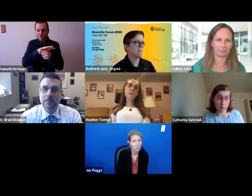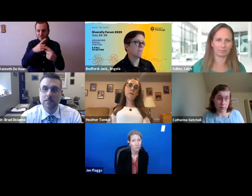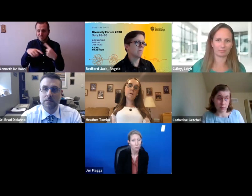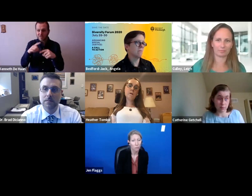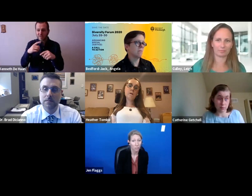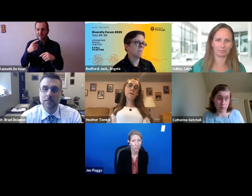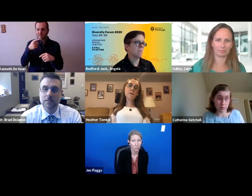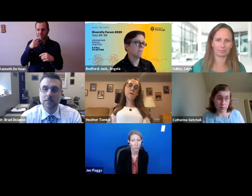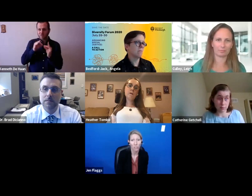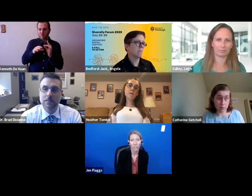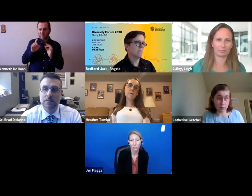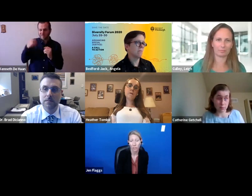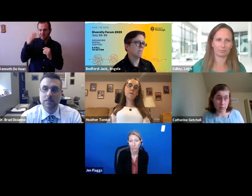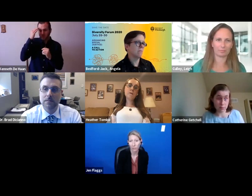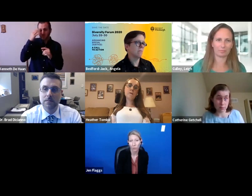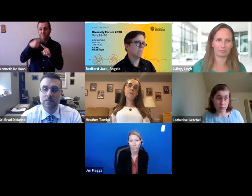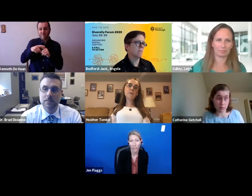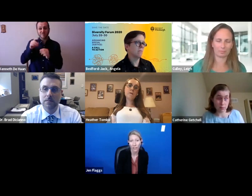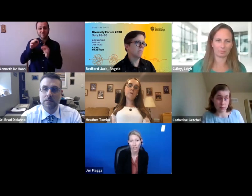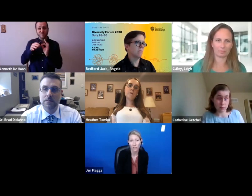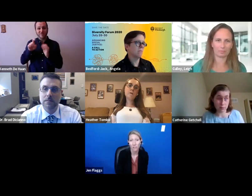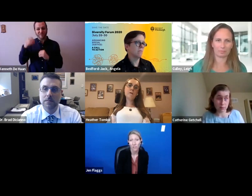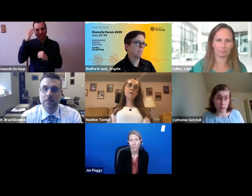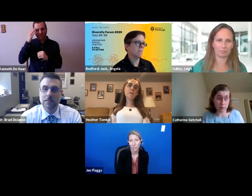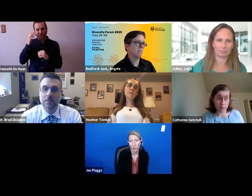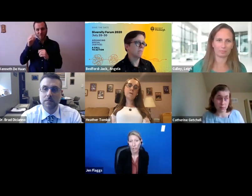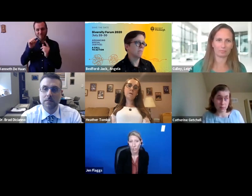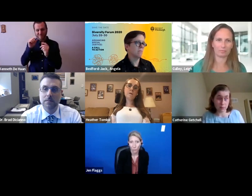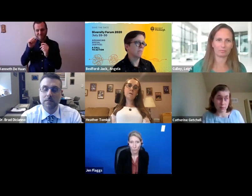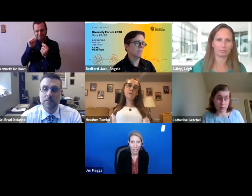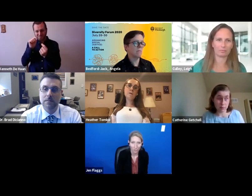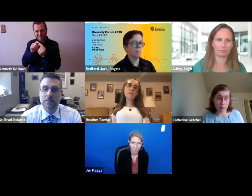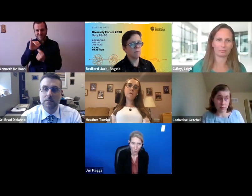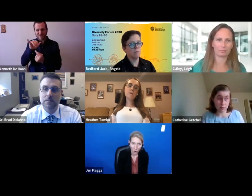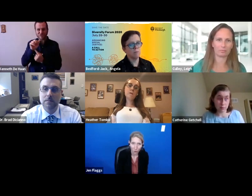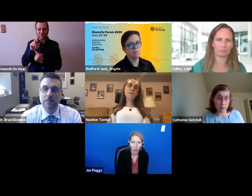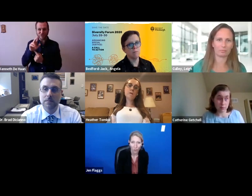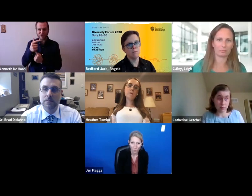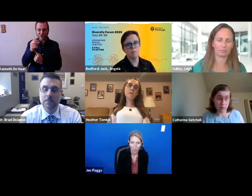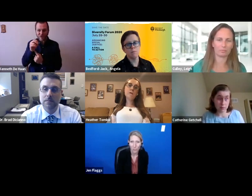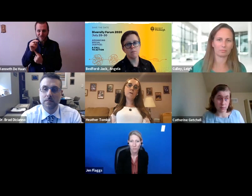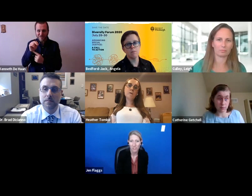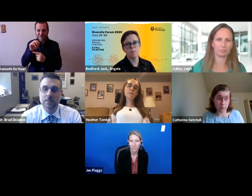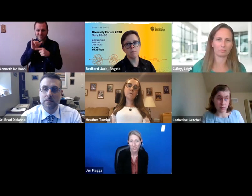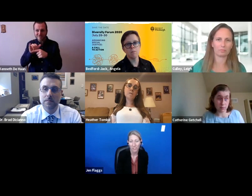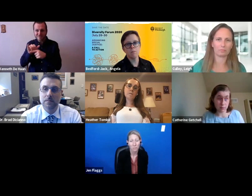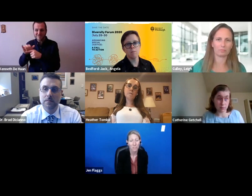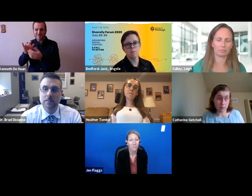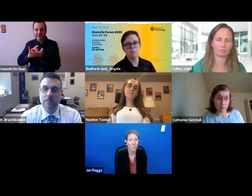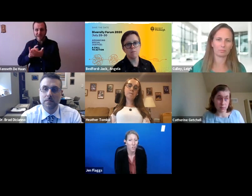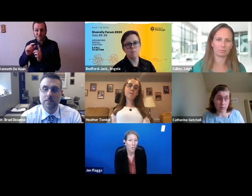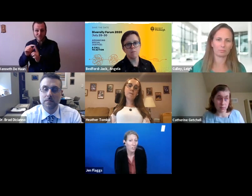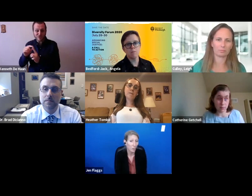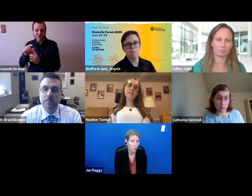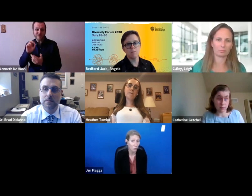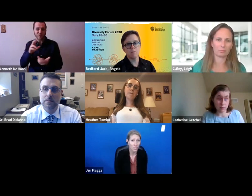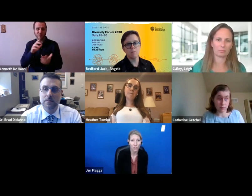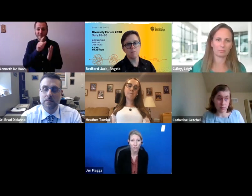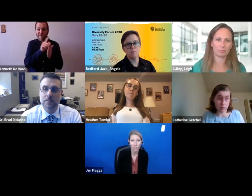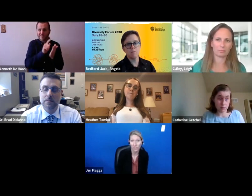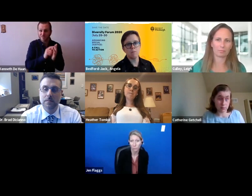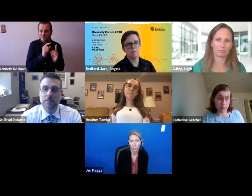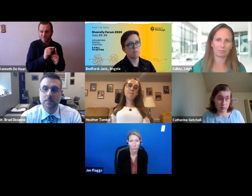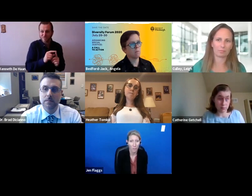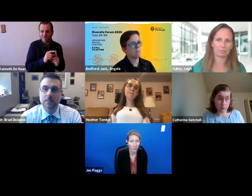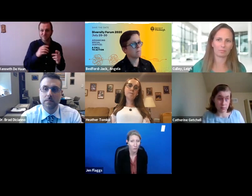variants within the community and local dialects. So, and interpreters have to know all of those specific jargon that goes with